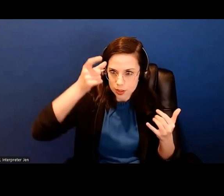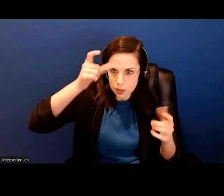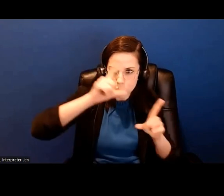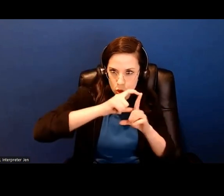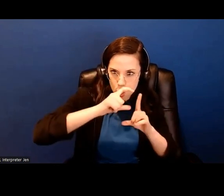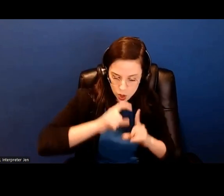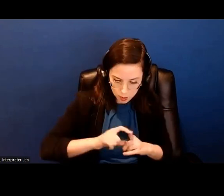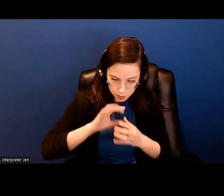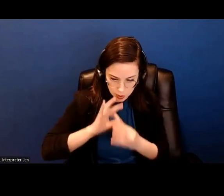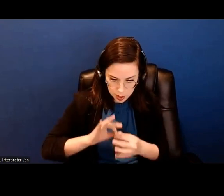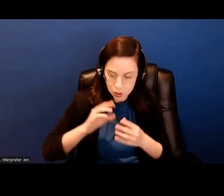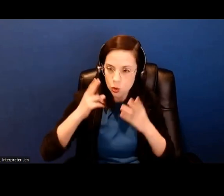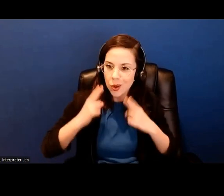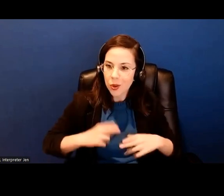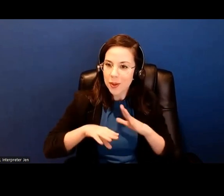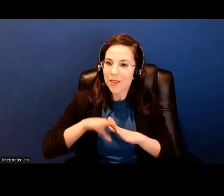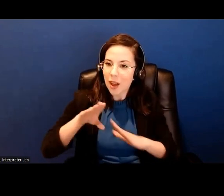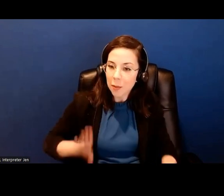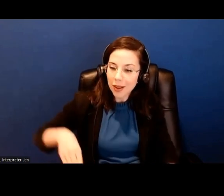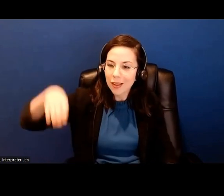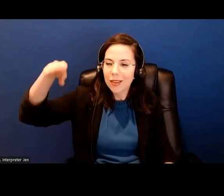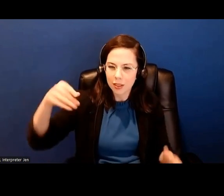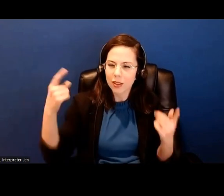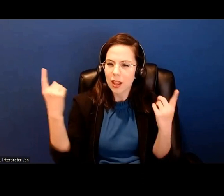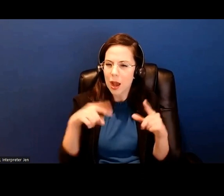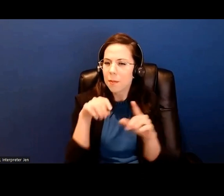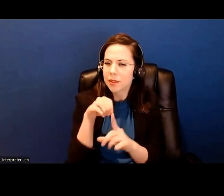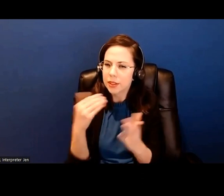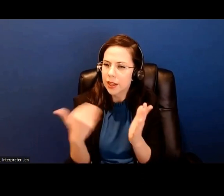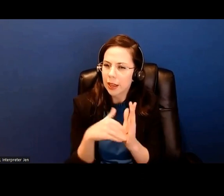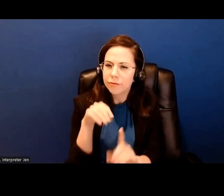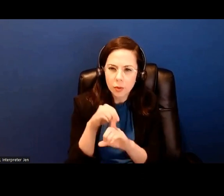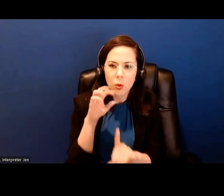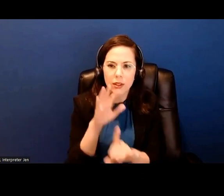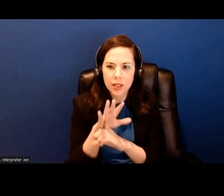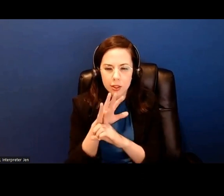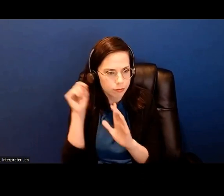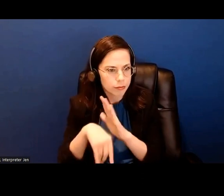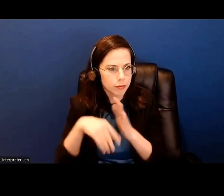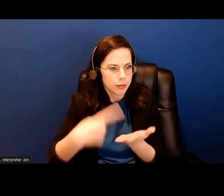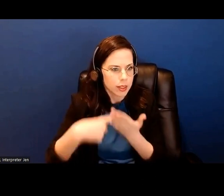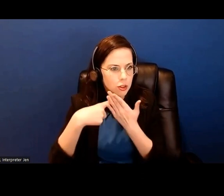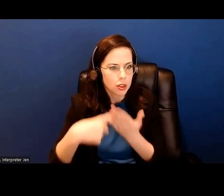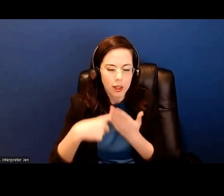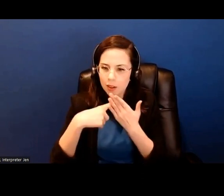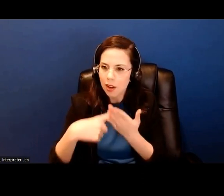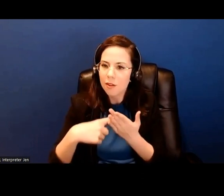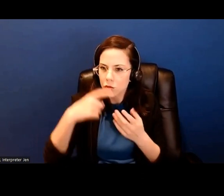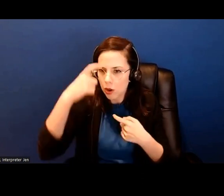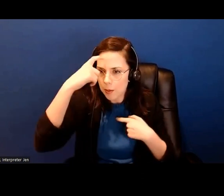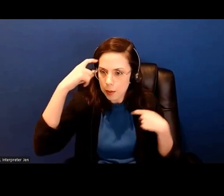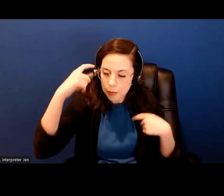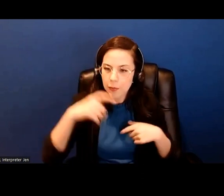development. And that happens in an orientation that is a deep dive into learning about trauma. And it's